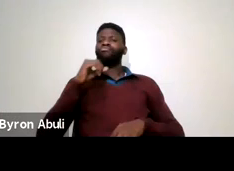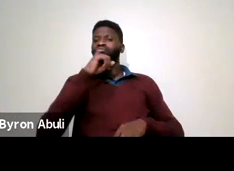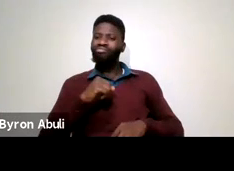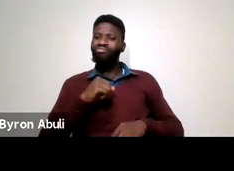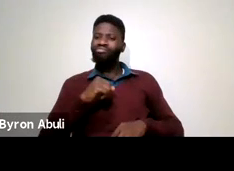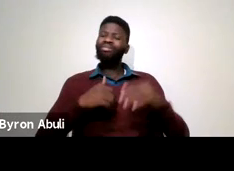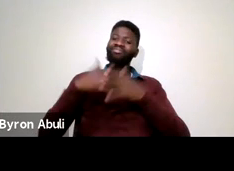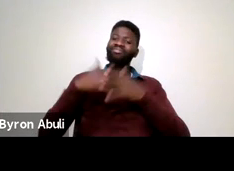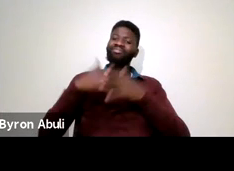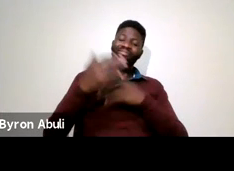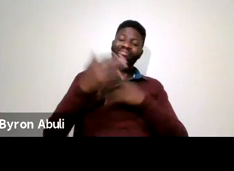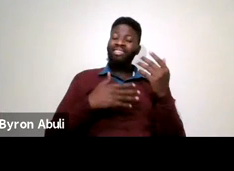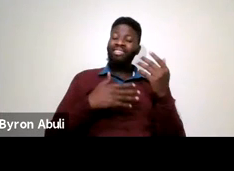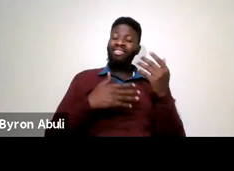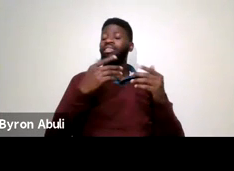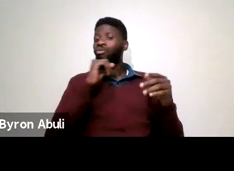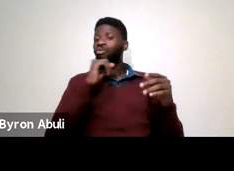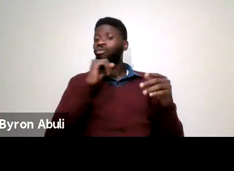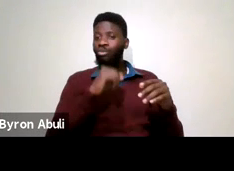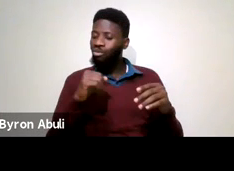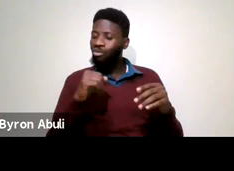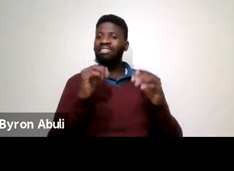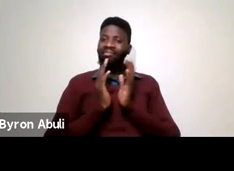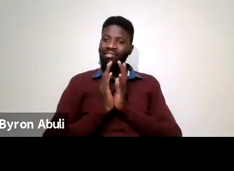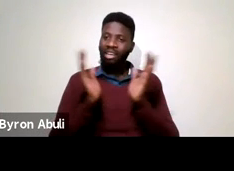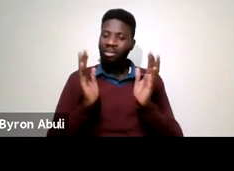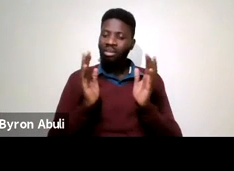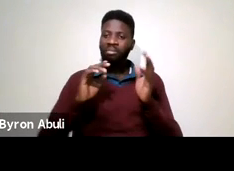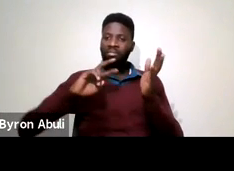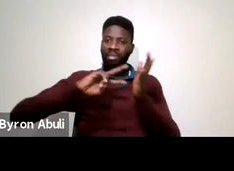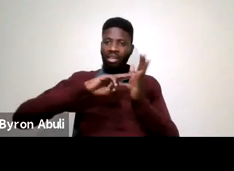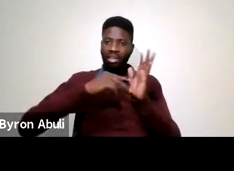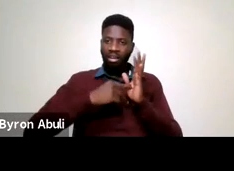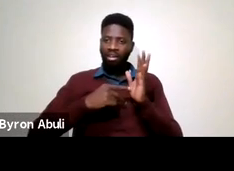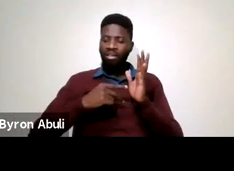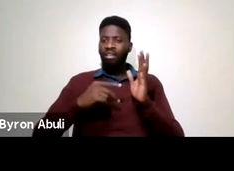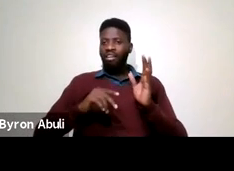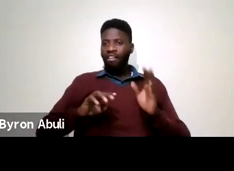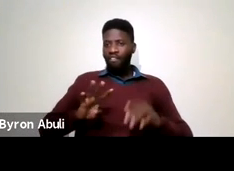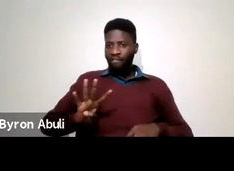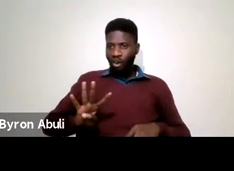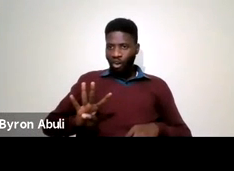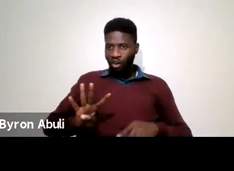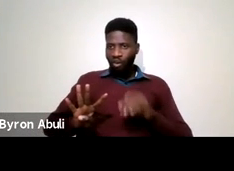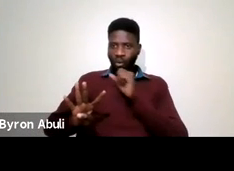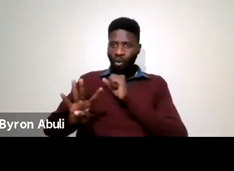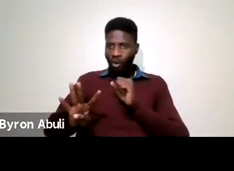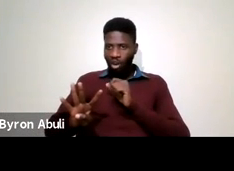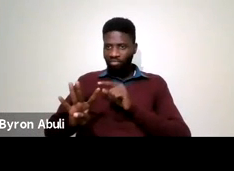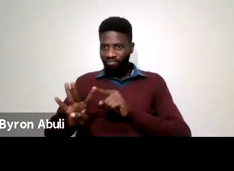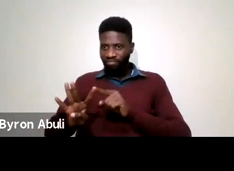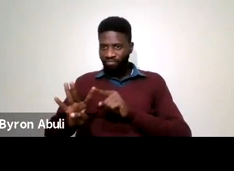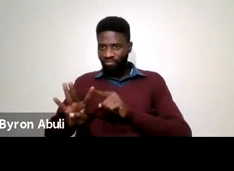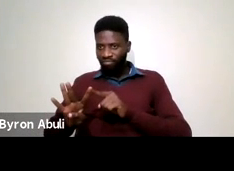of people of all ages, it includes from age 4 to 80, those people that can